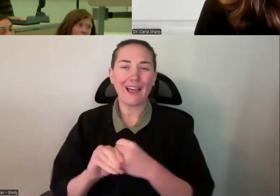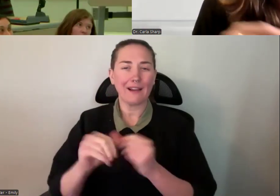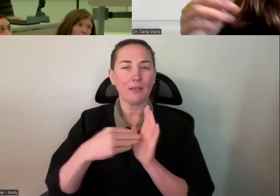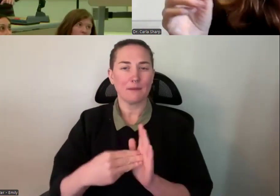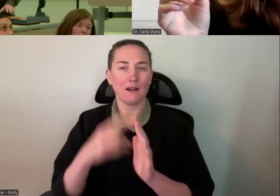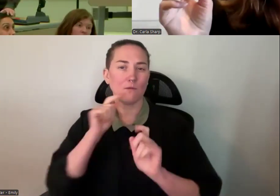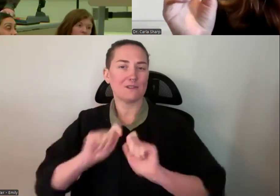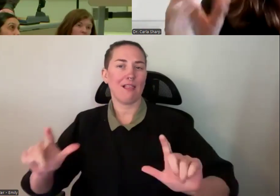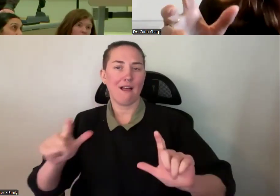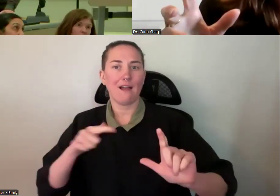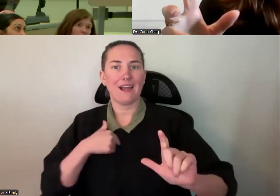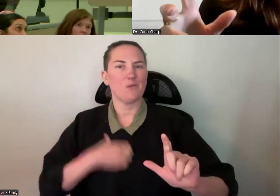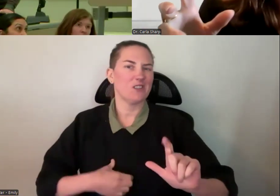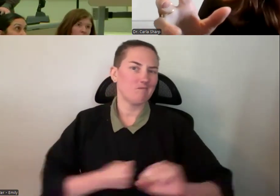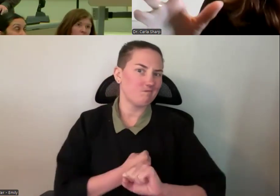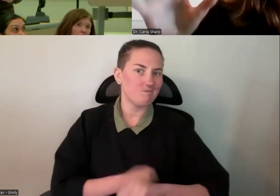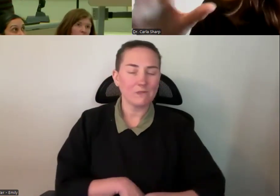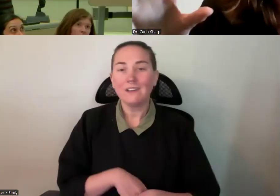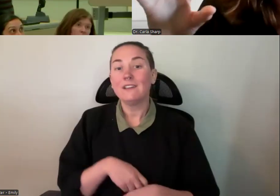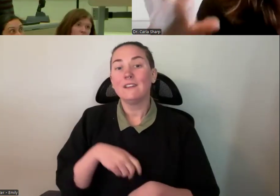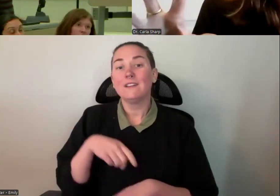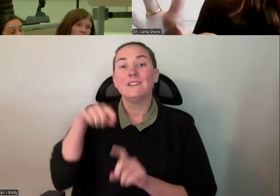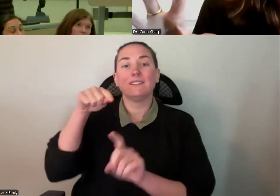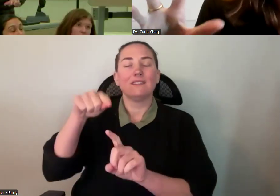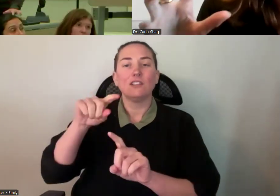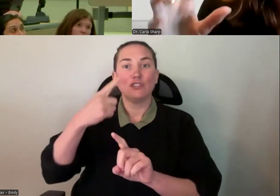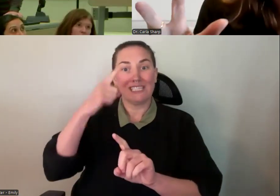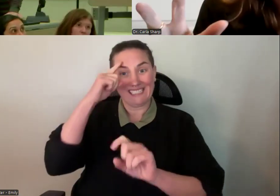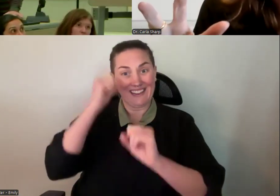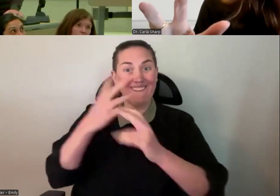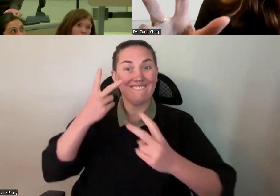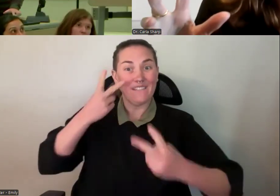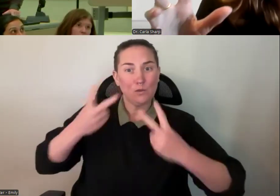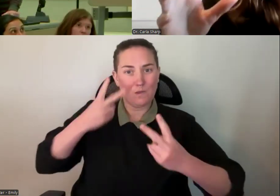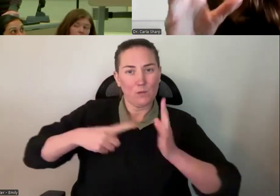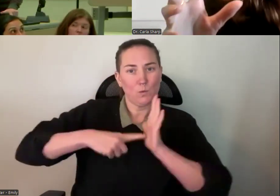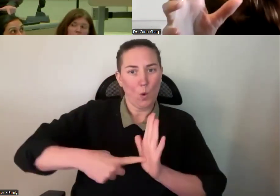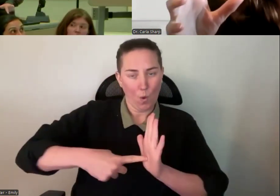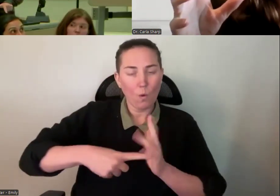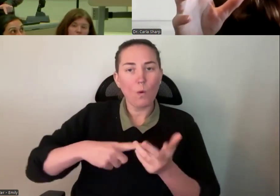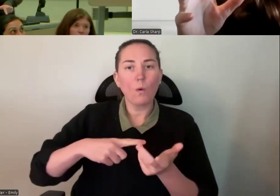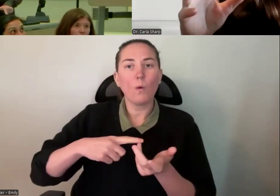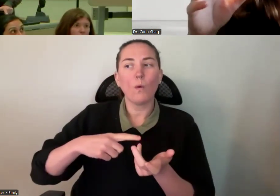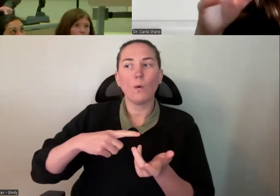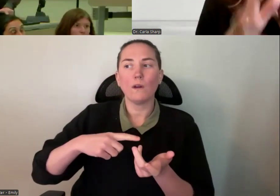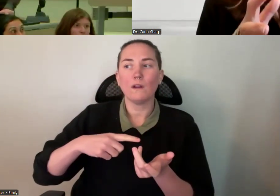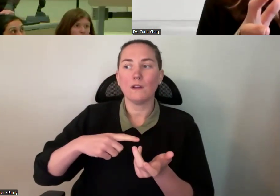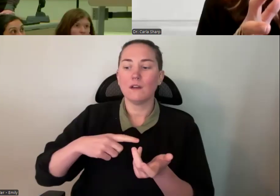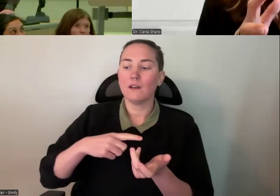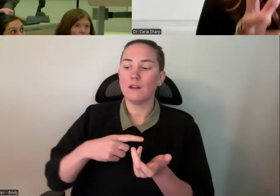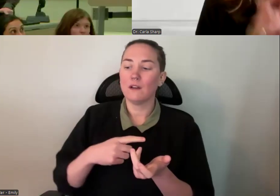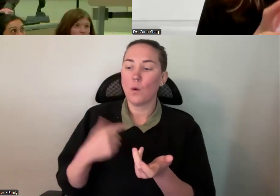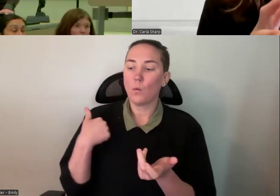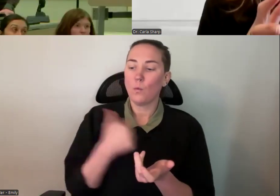you, where it's just visually depicted that we can begin